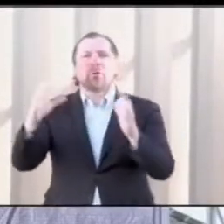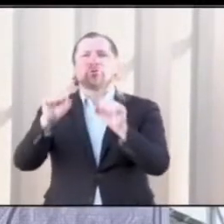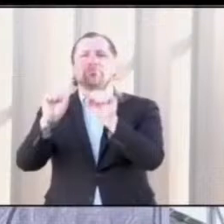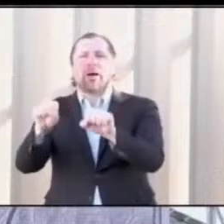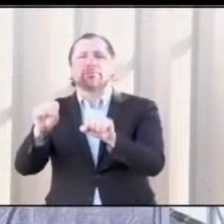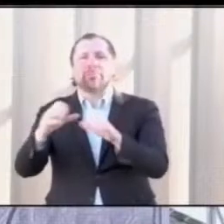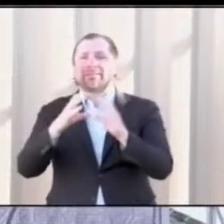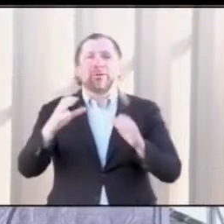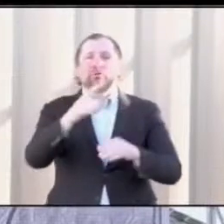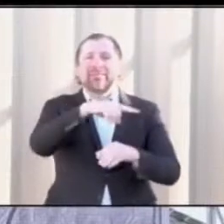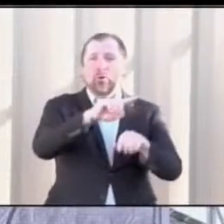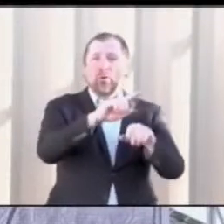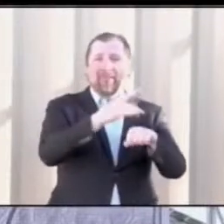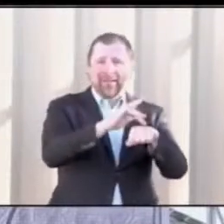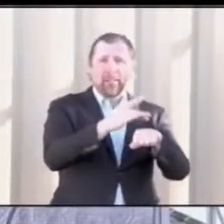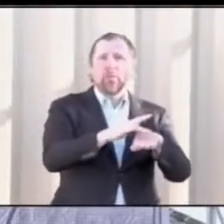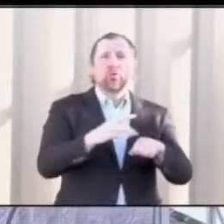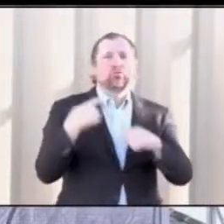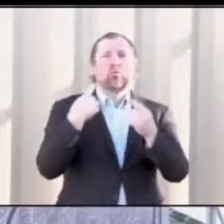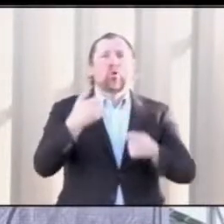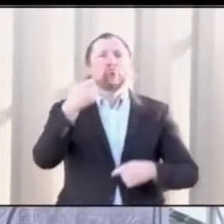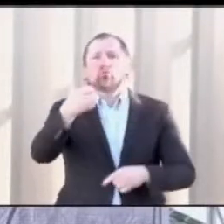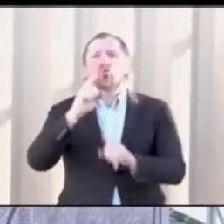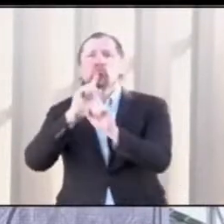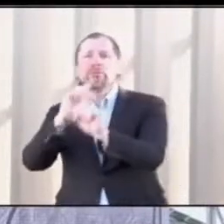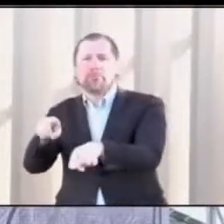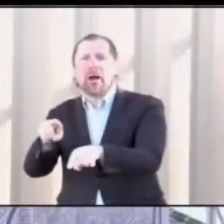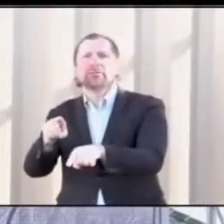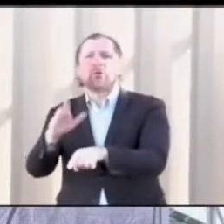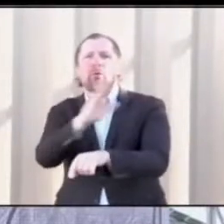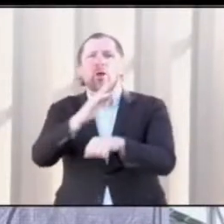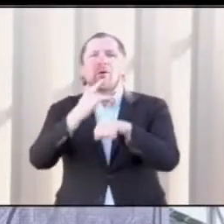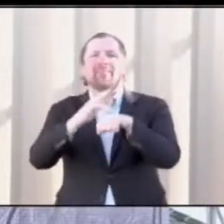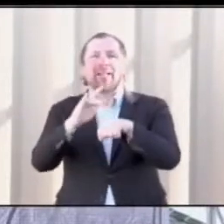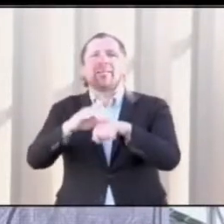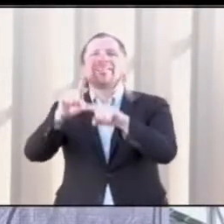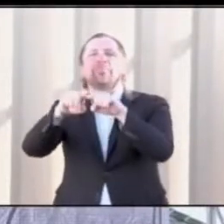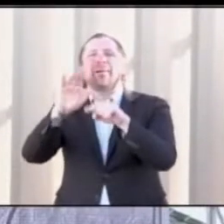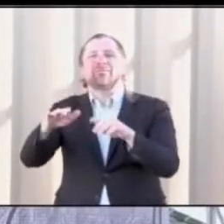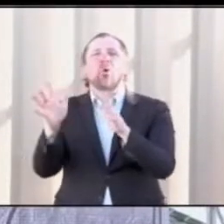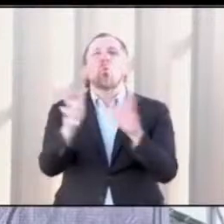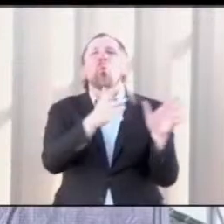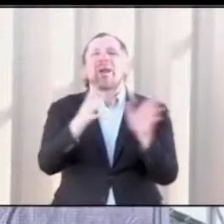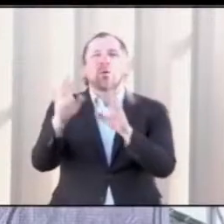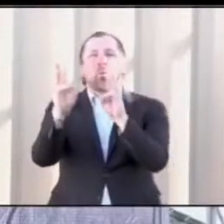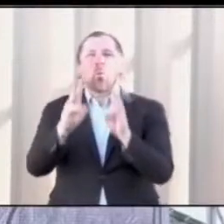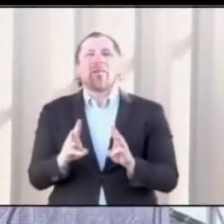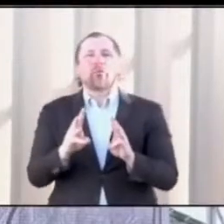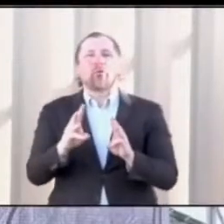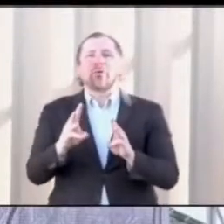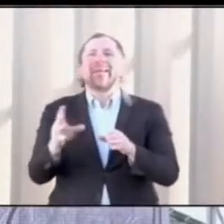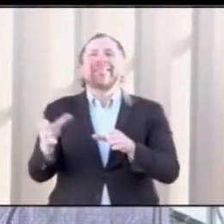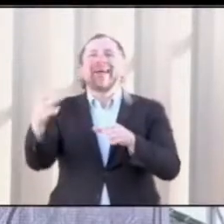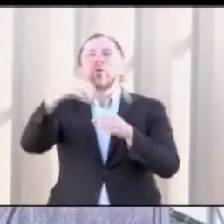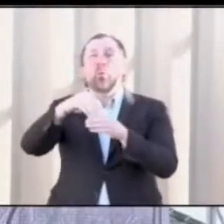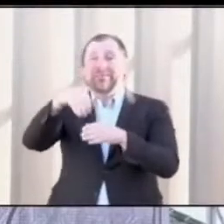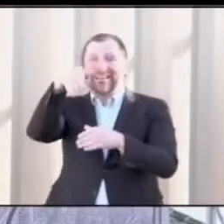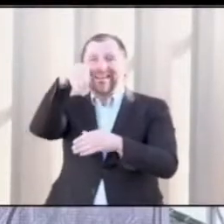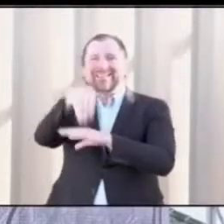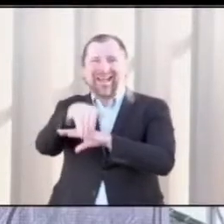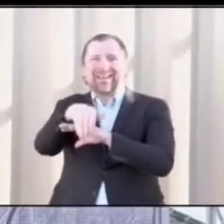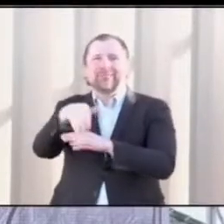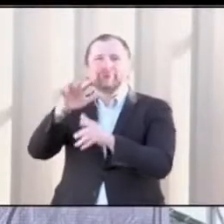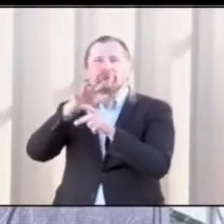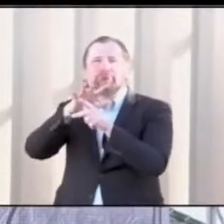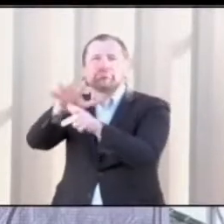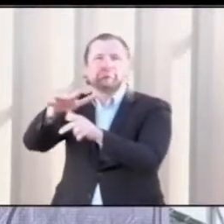had good response from them and availability based on the weather, and will continue to do so, and that includes night flying aircraft. As you